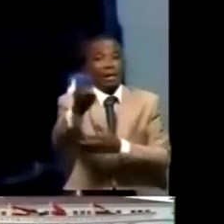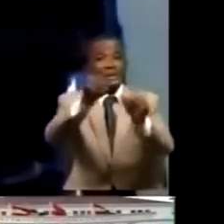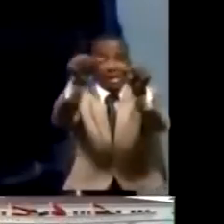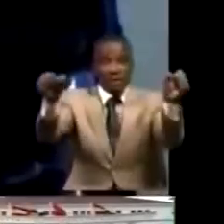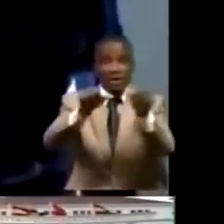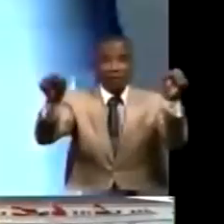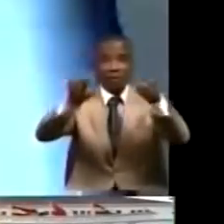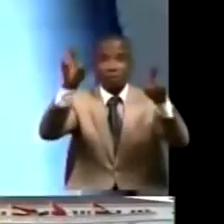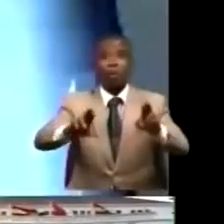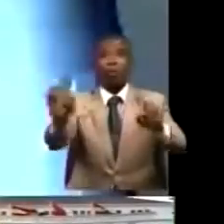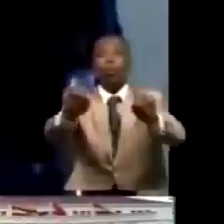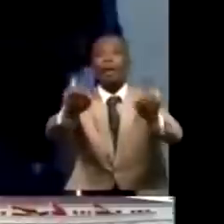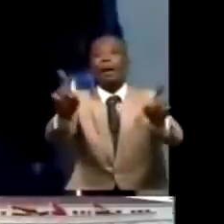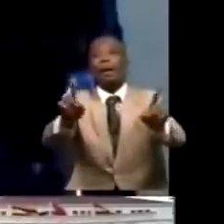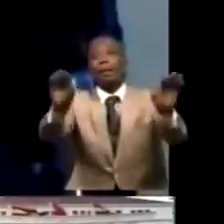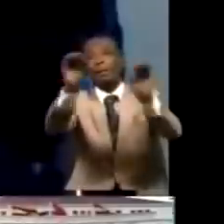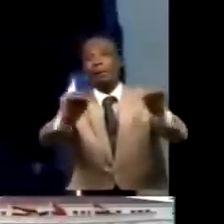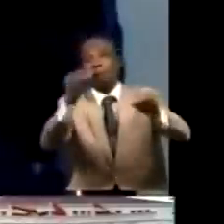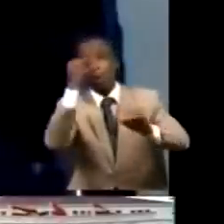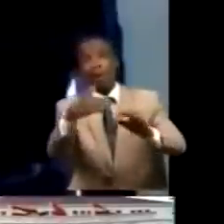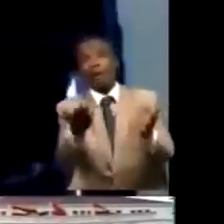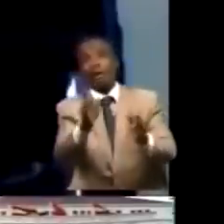results. Fine. Let's go on to the next.